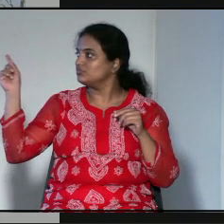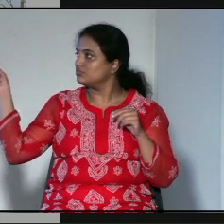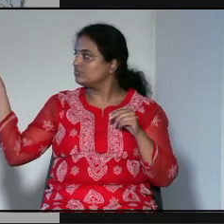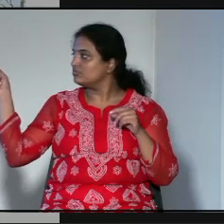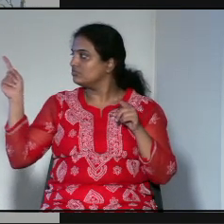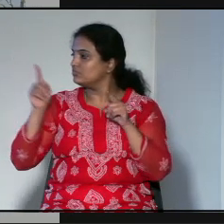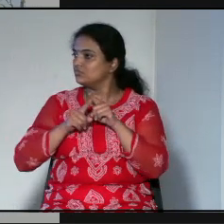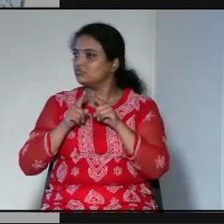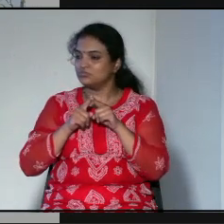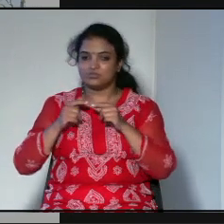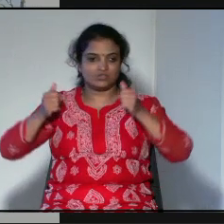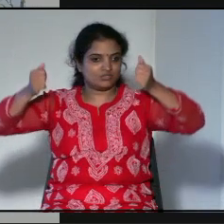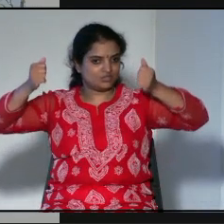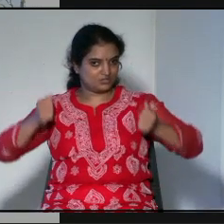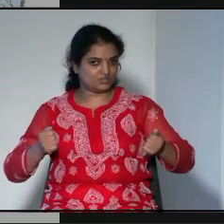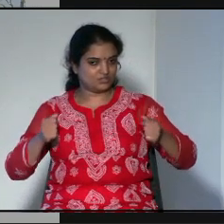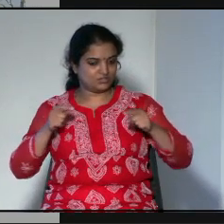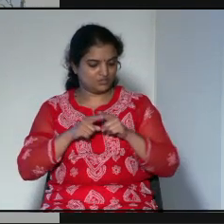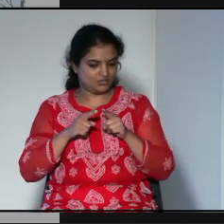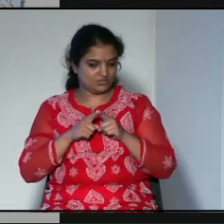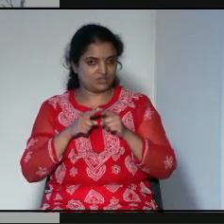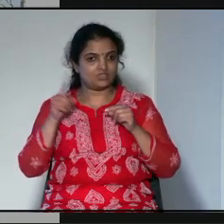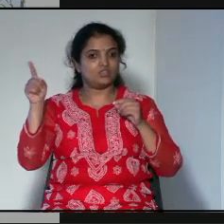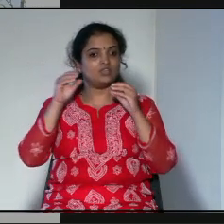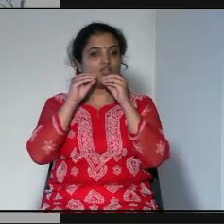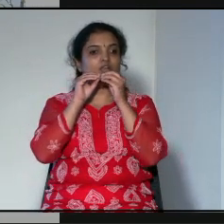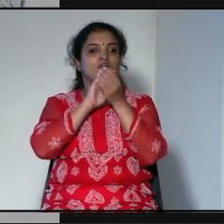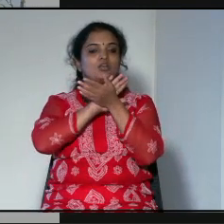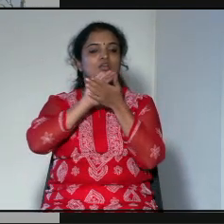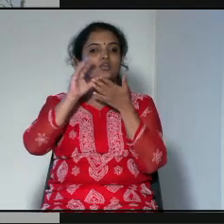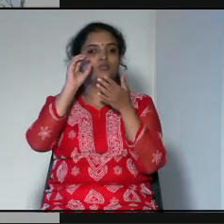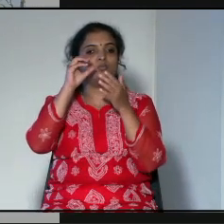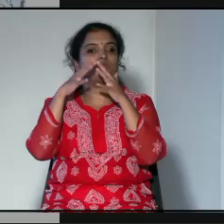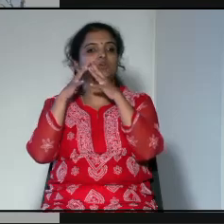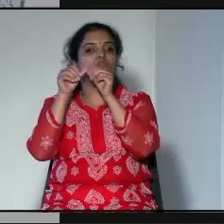photograph, seated in Bhawanipur after it's finished. It's